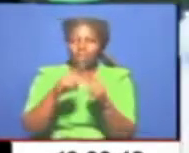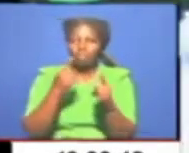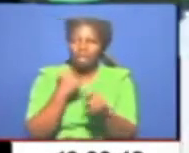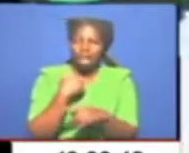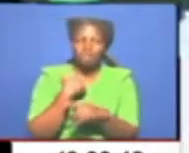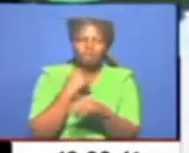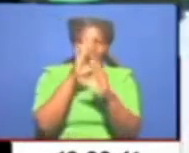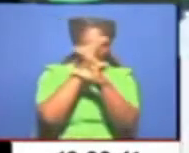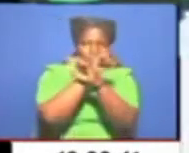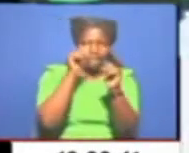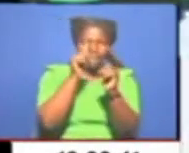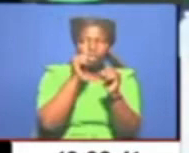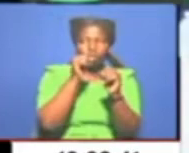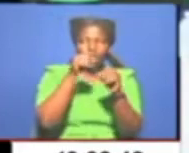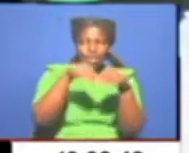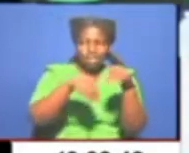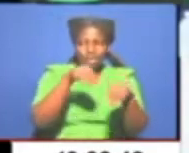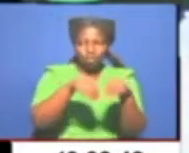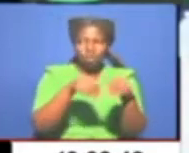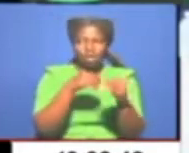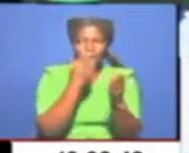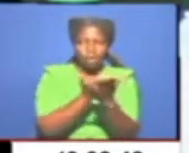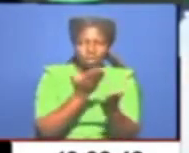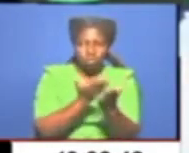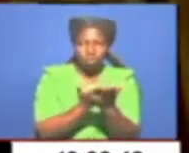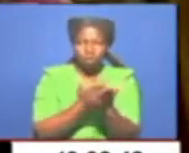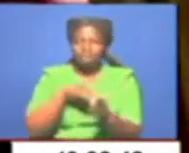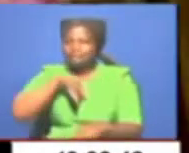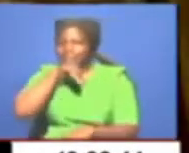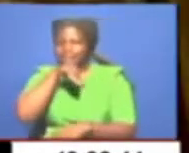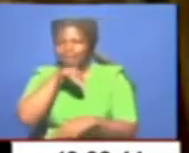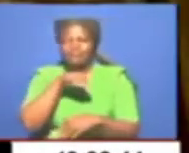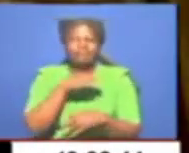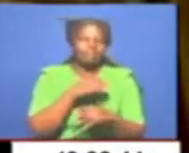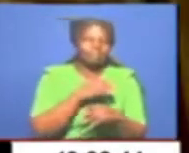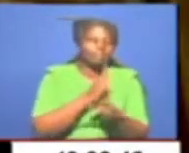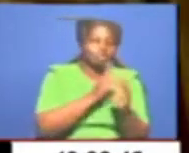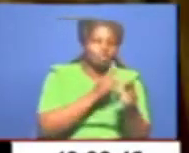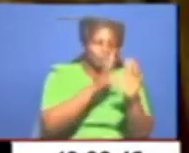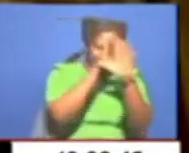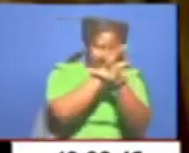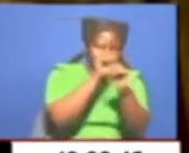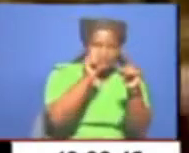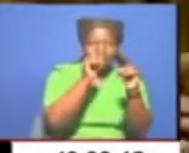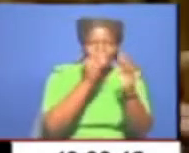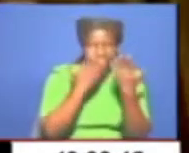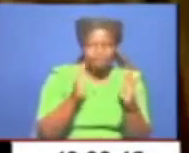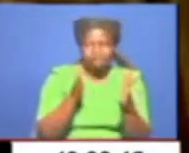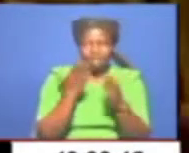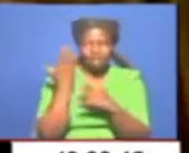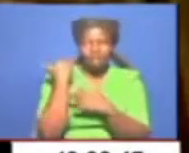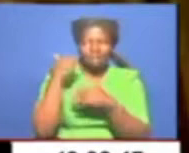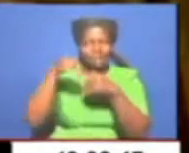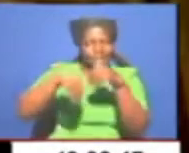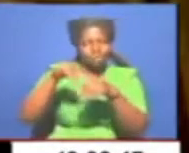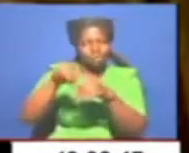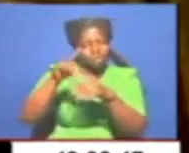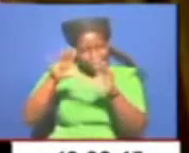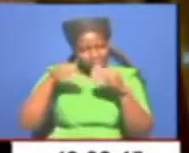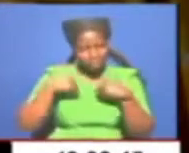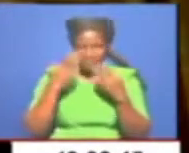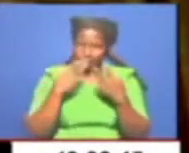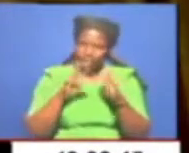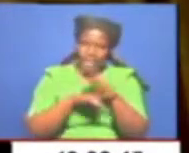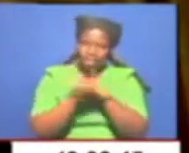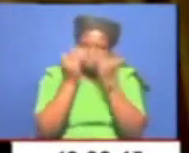petitions. The president is sued. He was sued by Raila Odinga in the last presidential election petition. And that was valid and it was admitted before the court and the matter